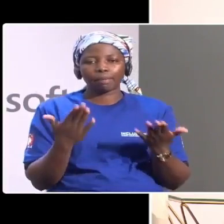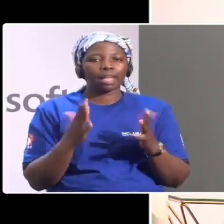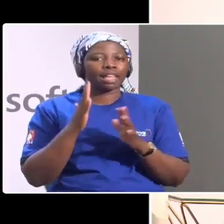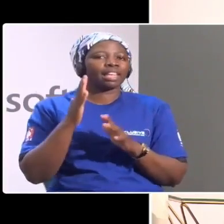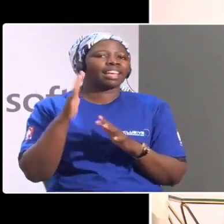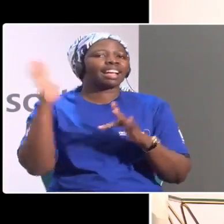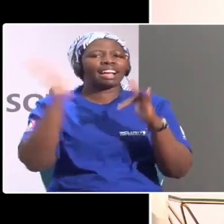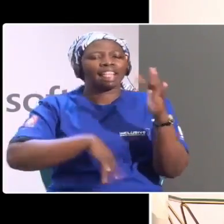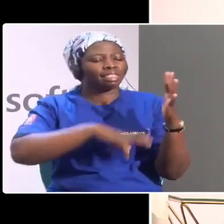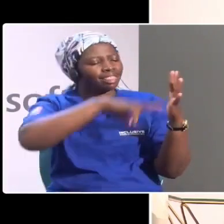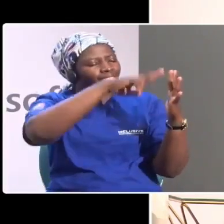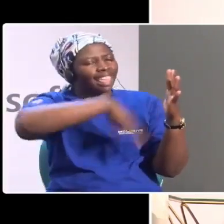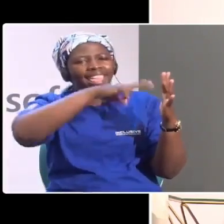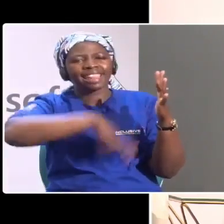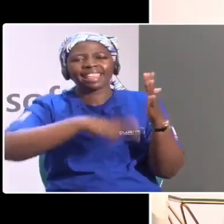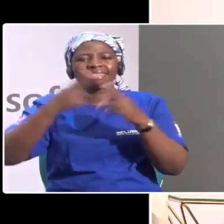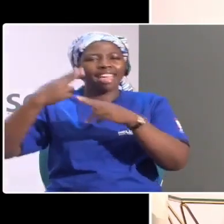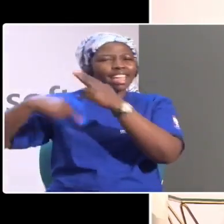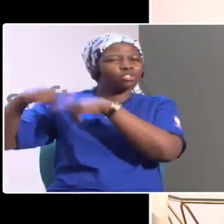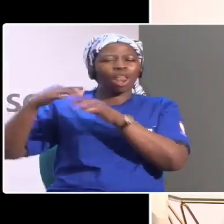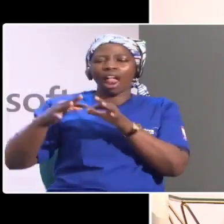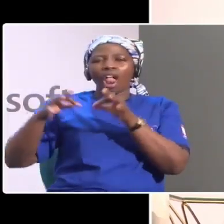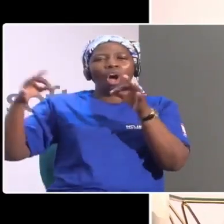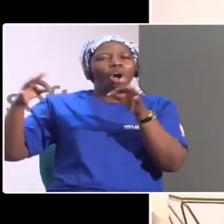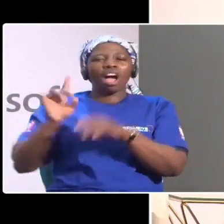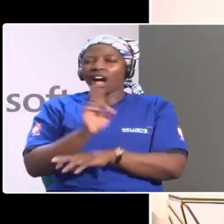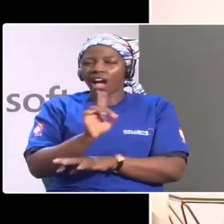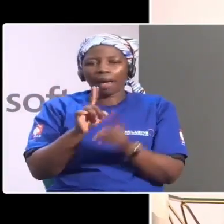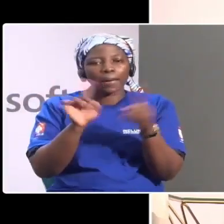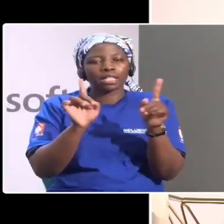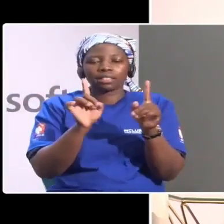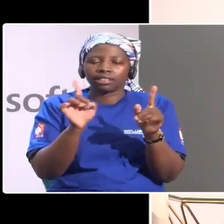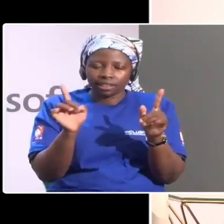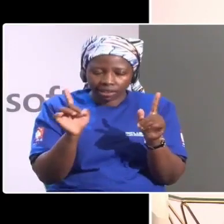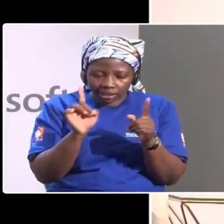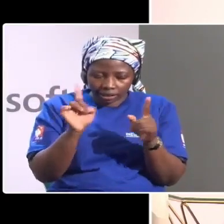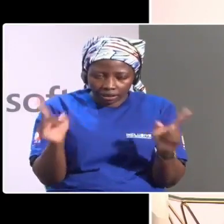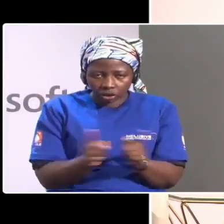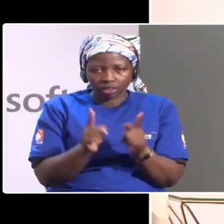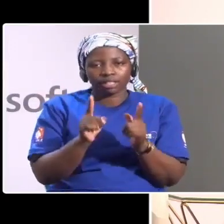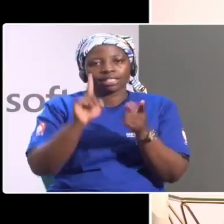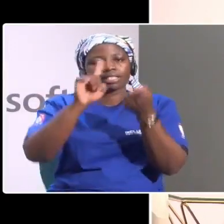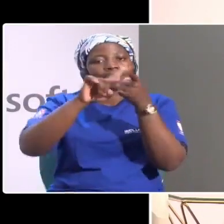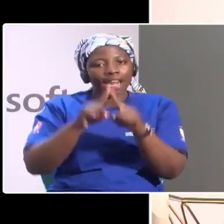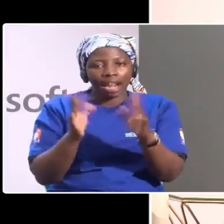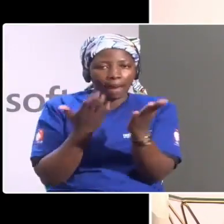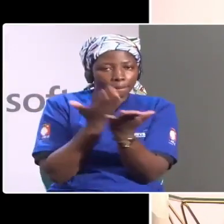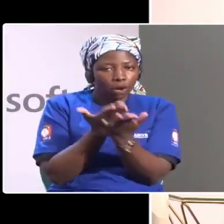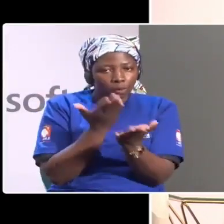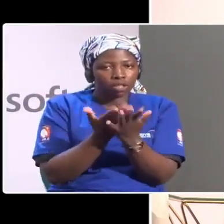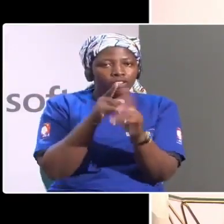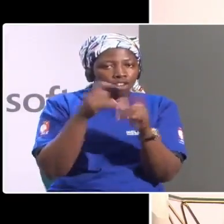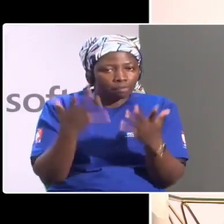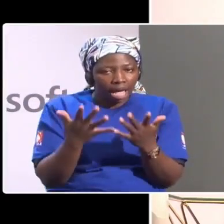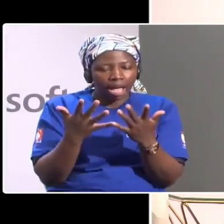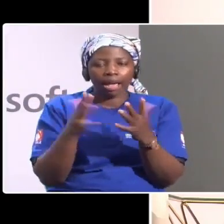recite the whole history, but in brief, standards are proposed by members of